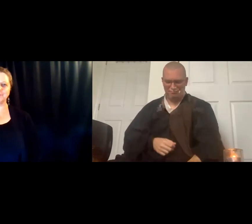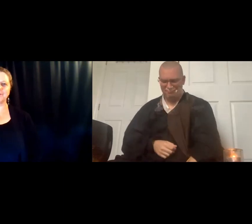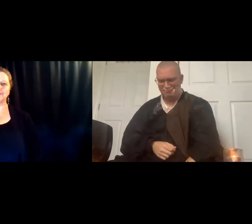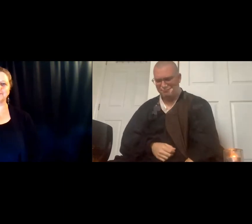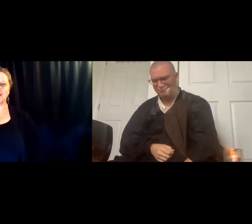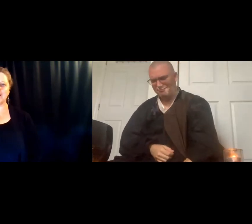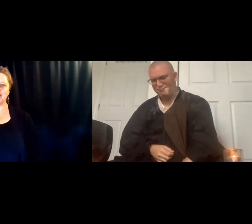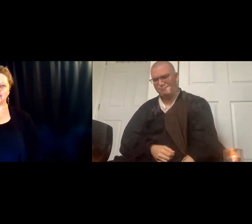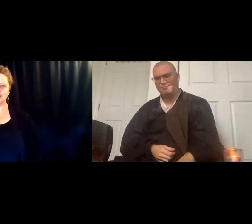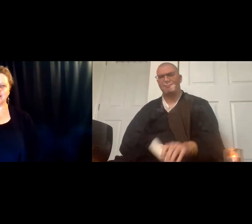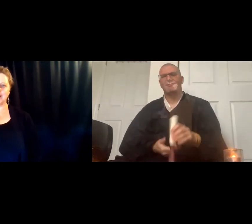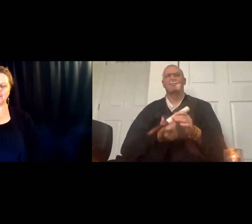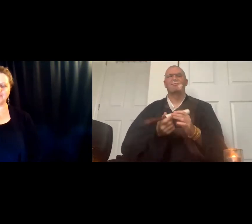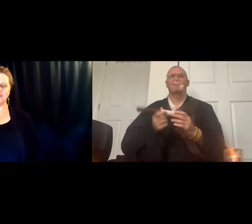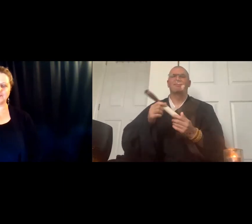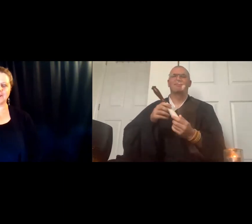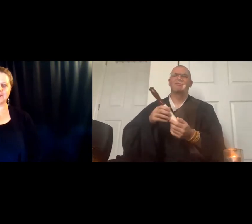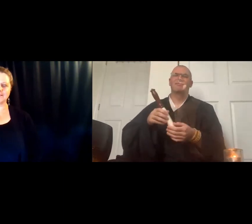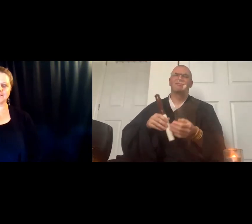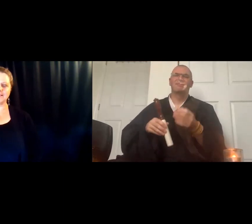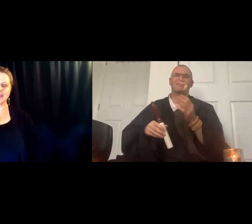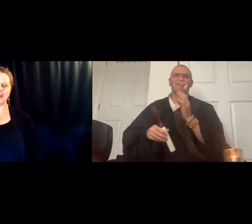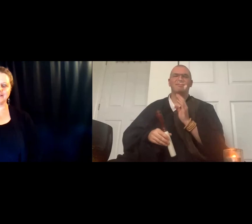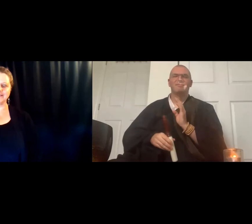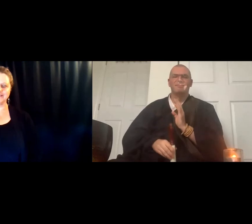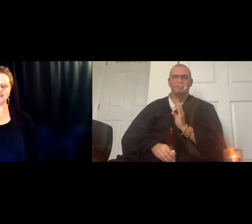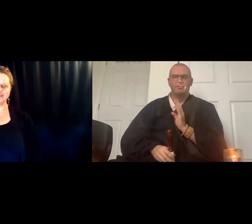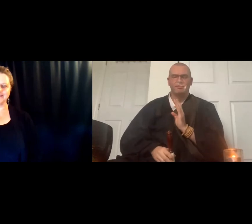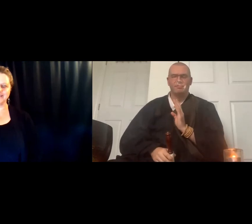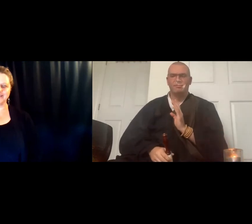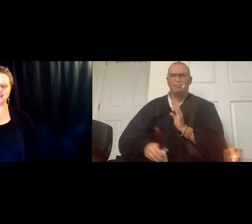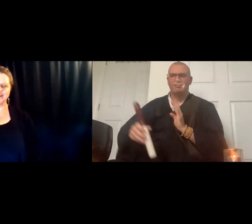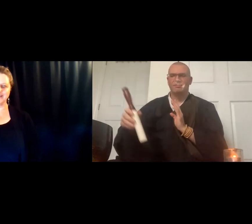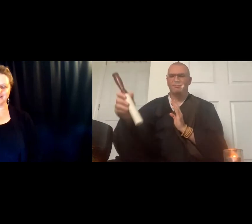So we're going to try our meditation exercise again.